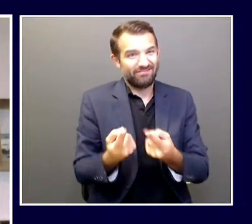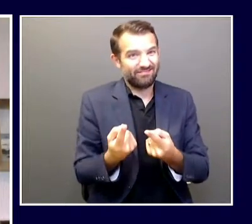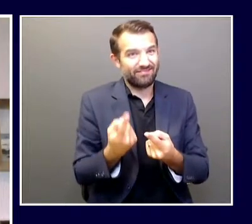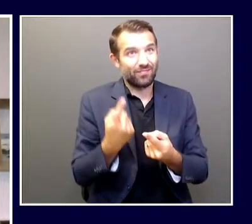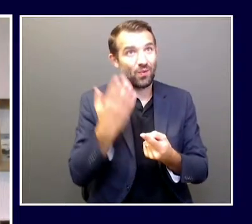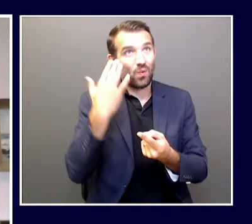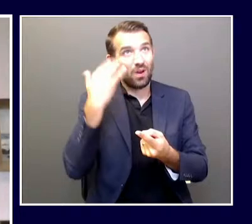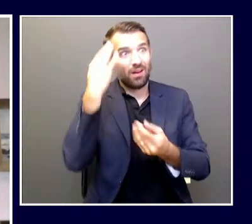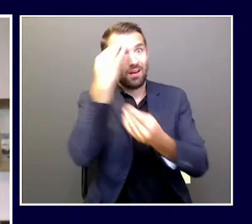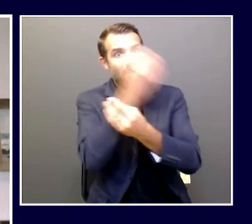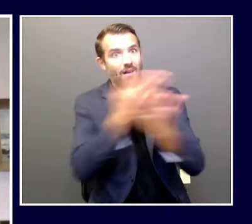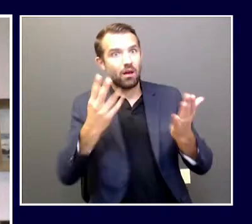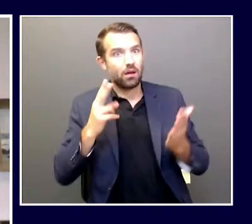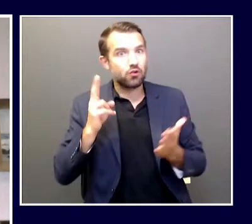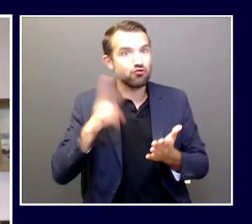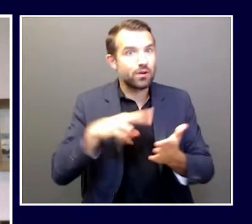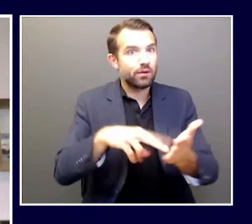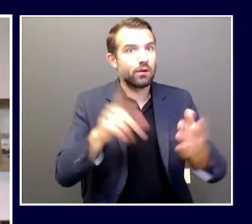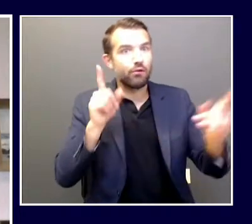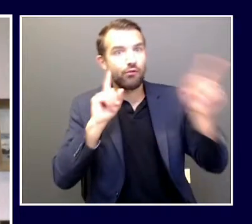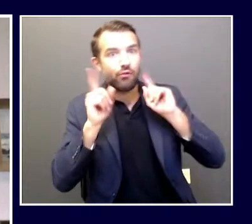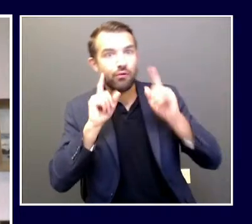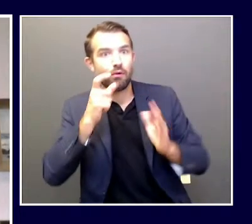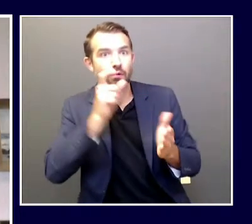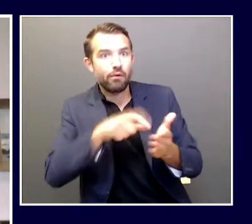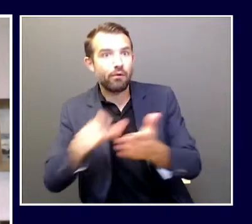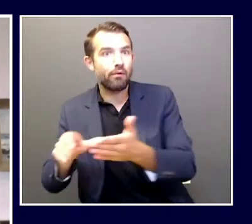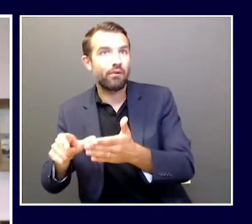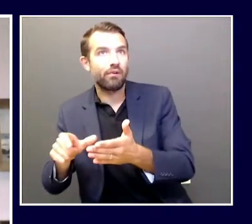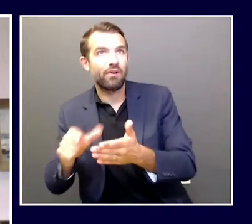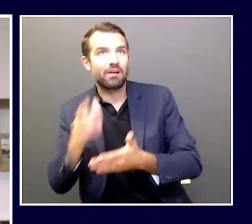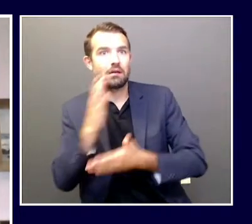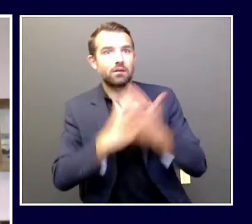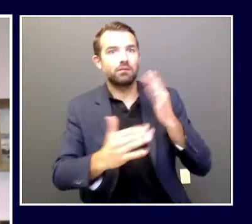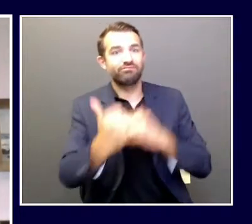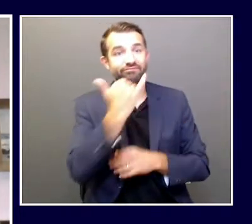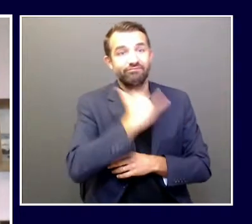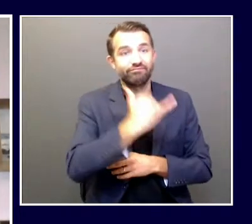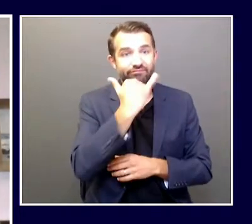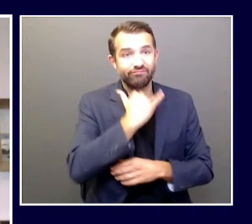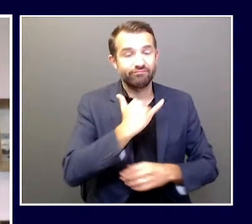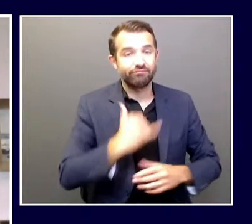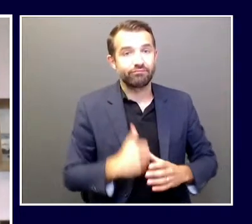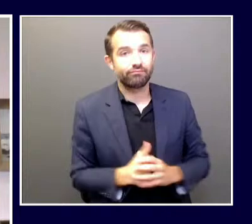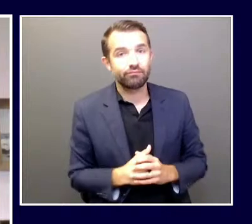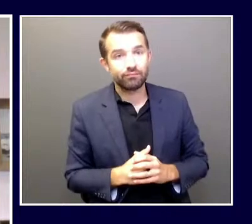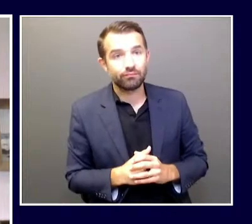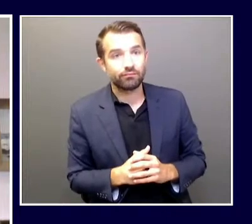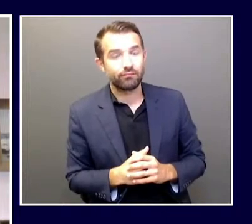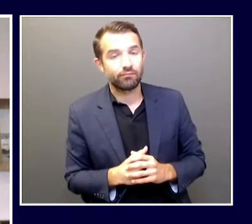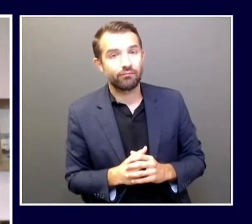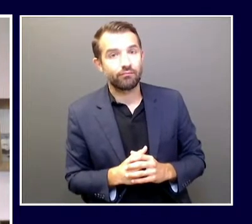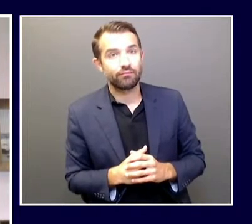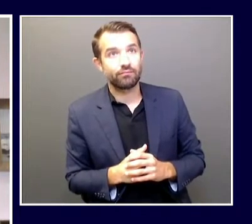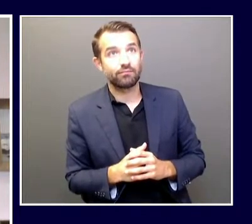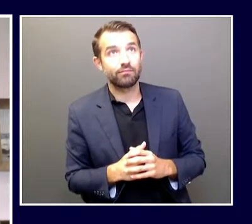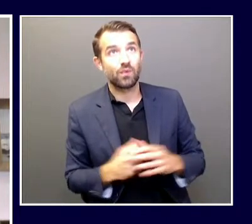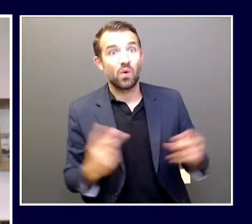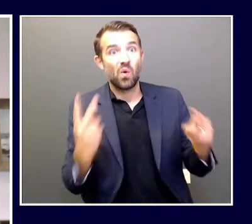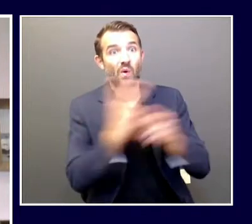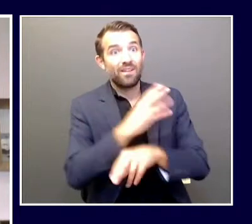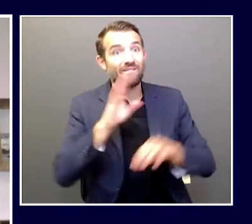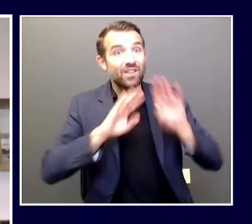there about COVID-19 and the vaccines. But what makes things frustrating for me right